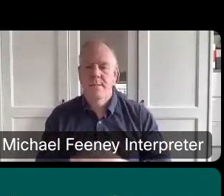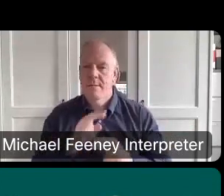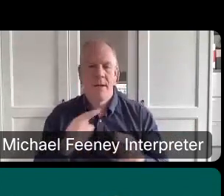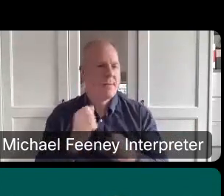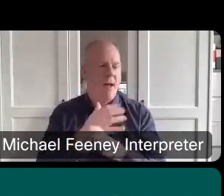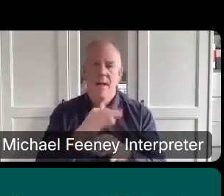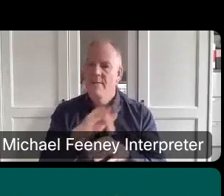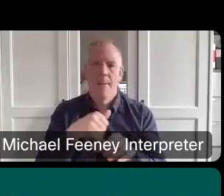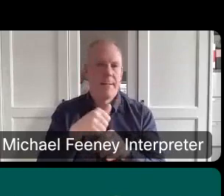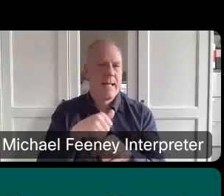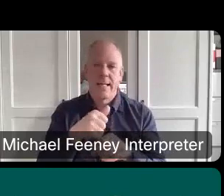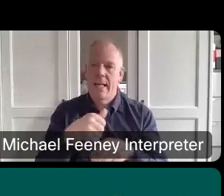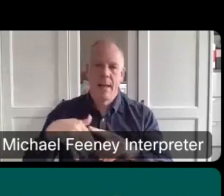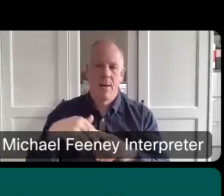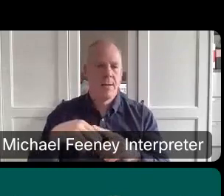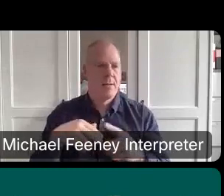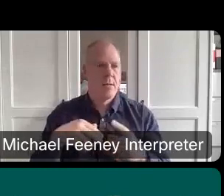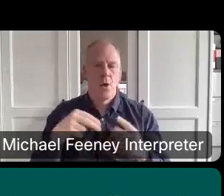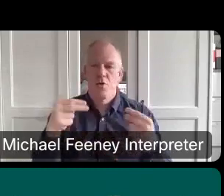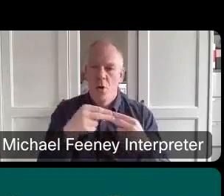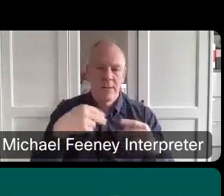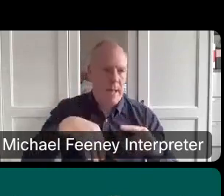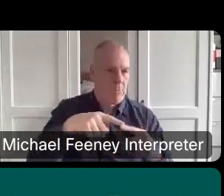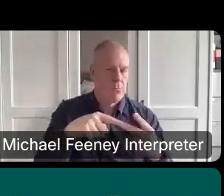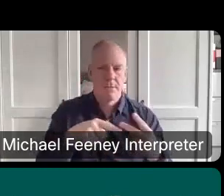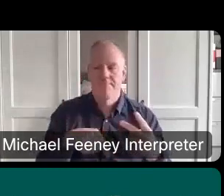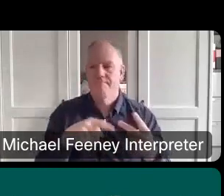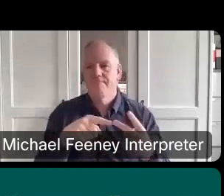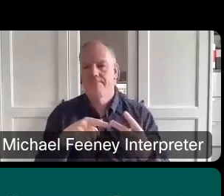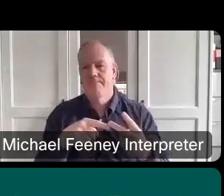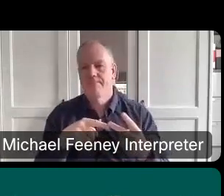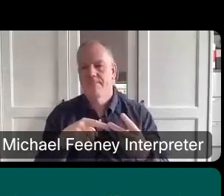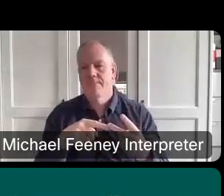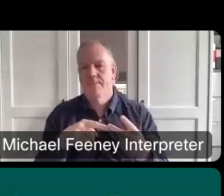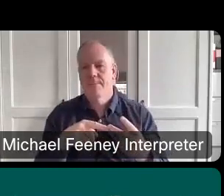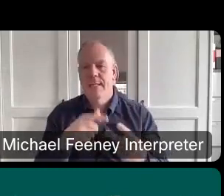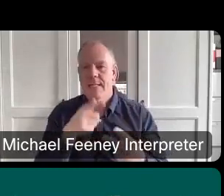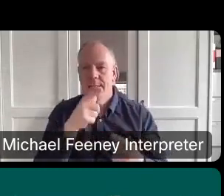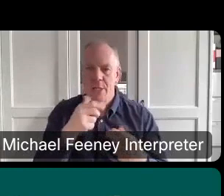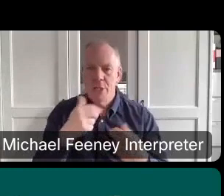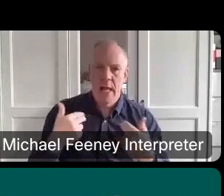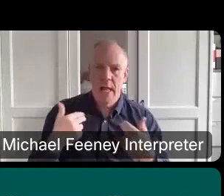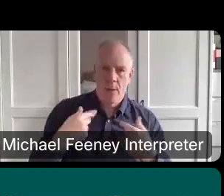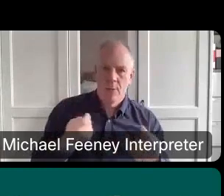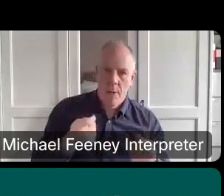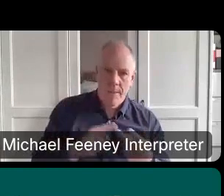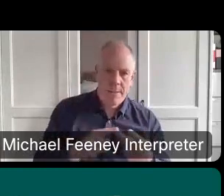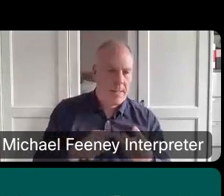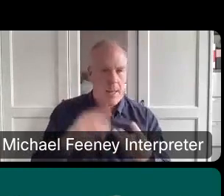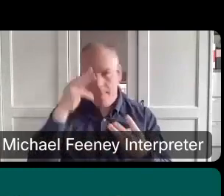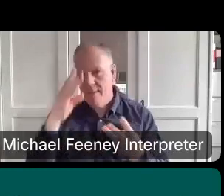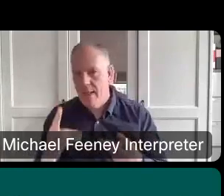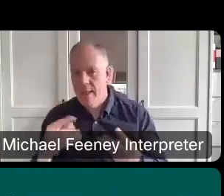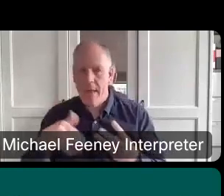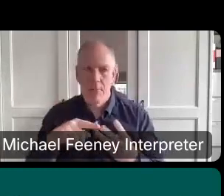backgrounds. I have nursing background. I've had a speech and language therapist. I have mental health